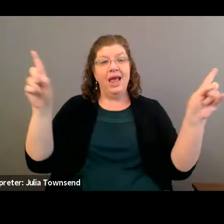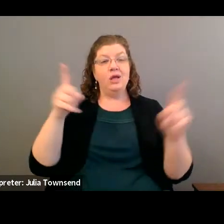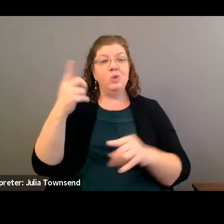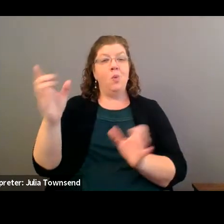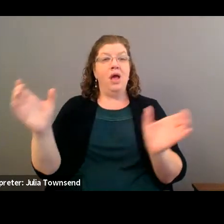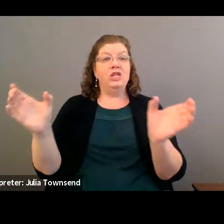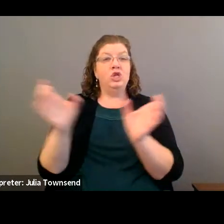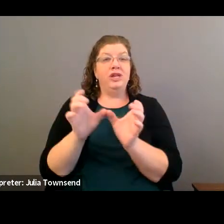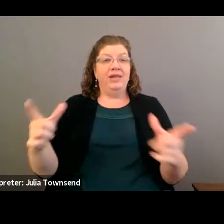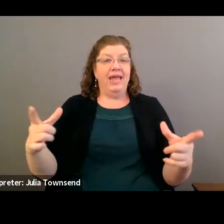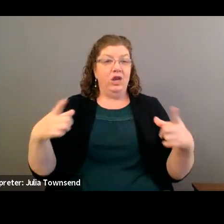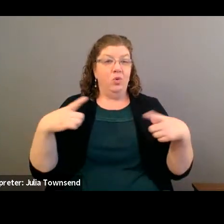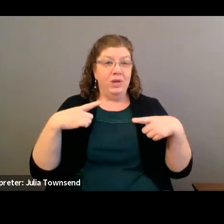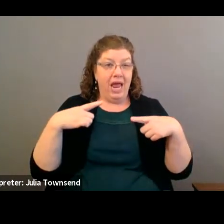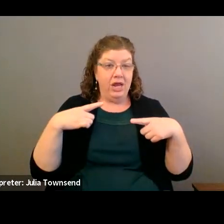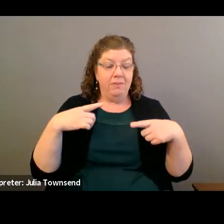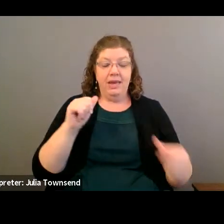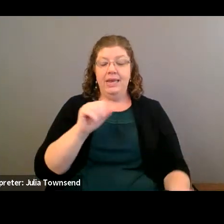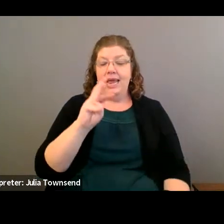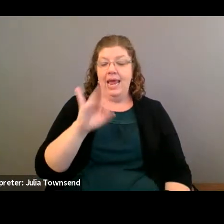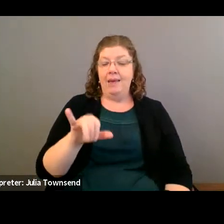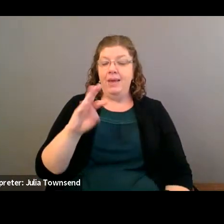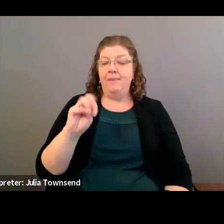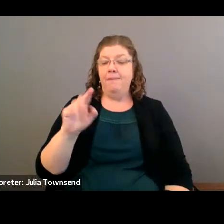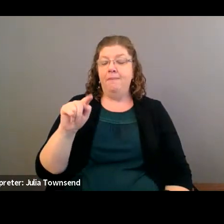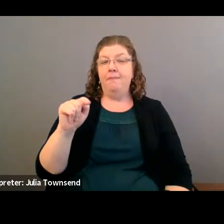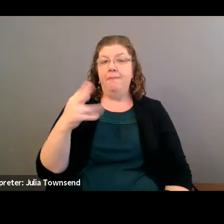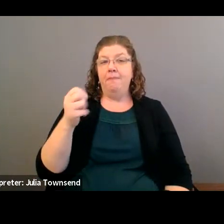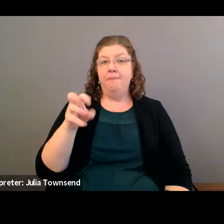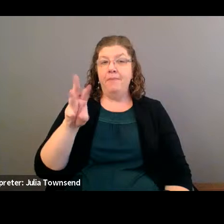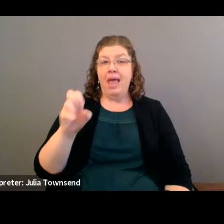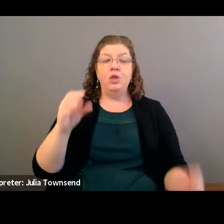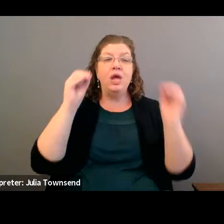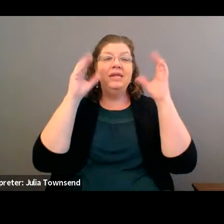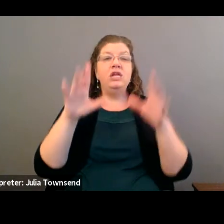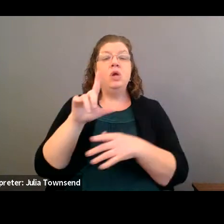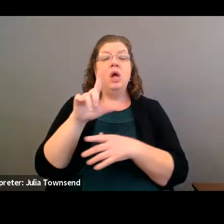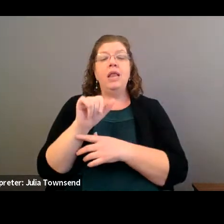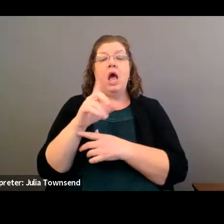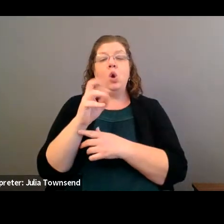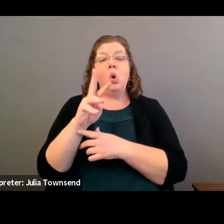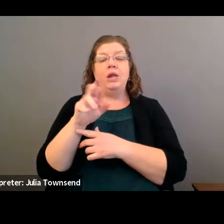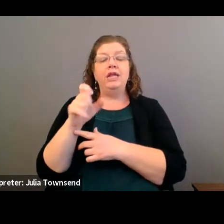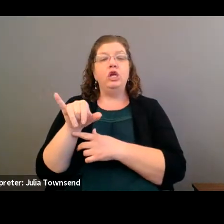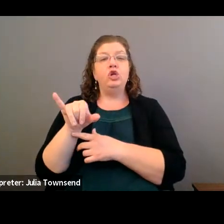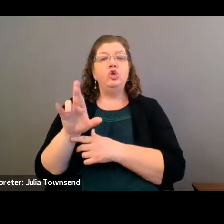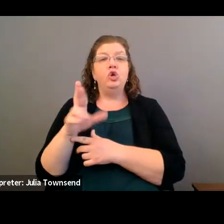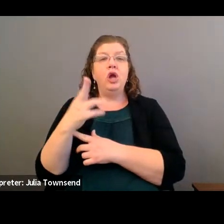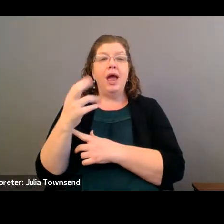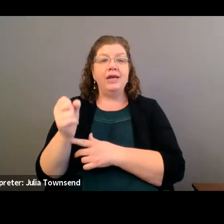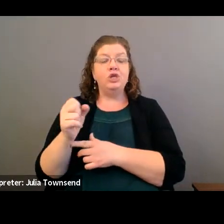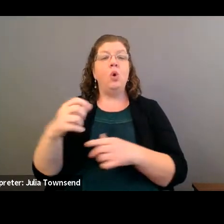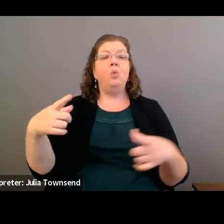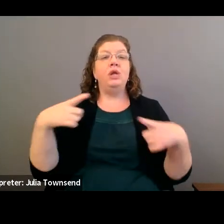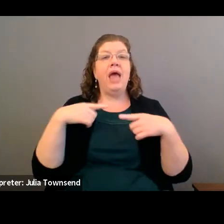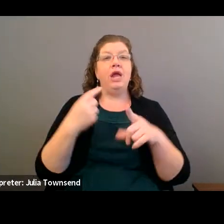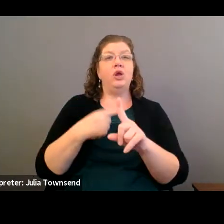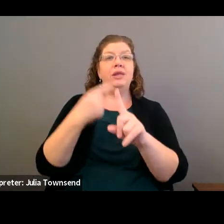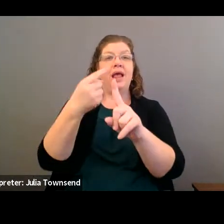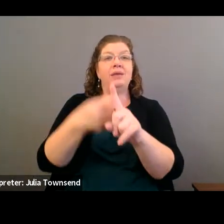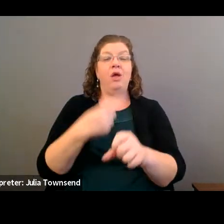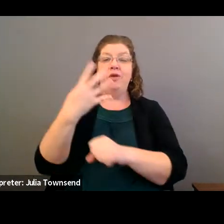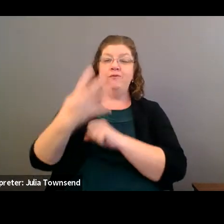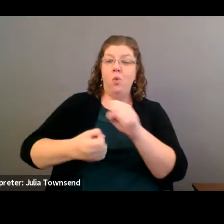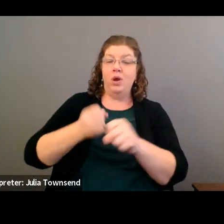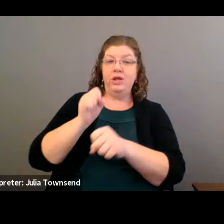certificated retirement. Amy Matthews, a teacher at La Colina Junior High School, retires next month after over 4 years of